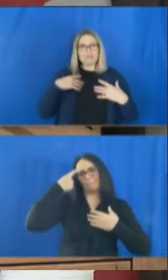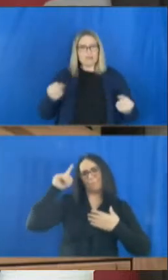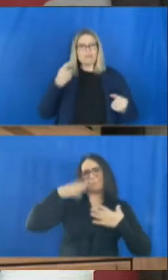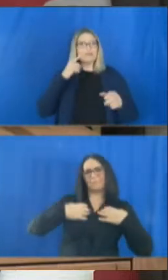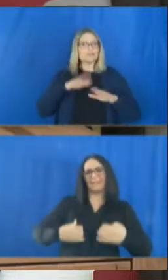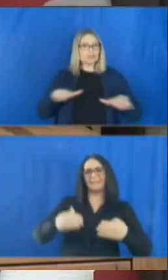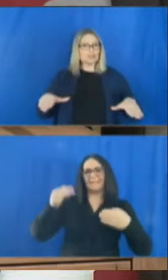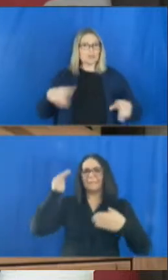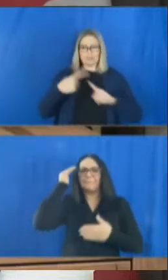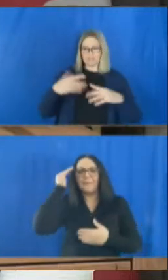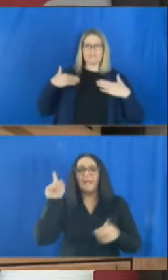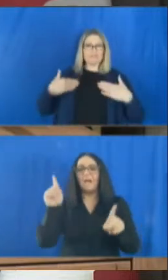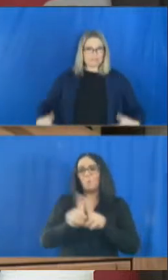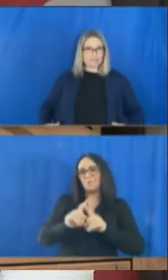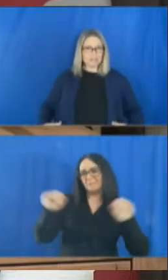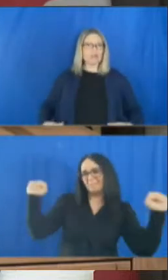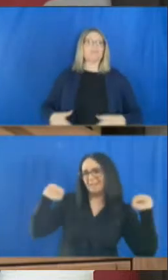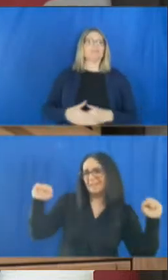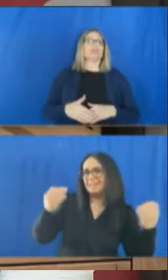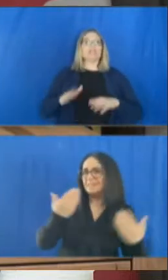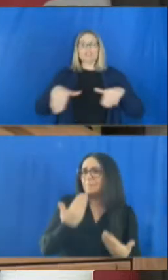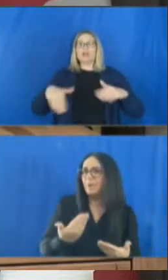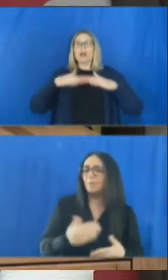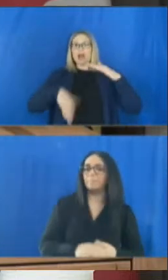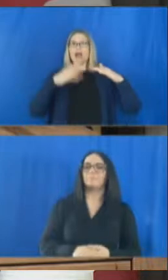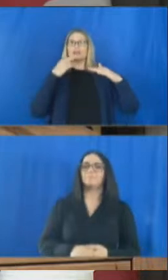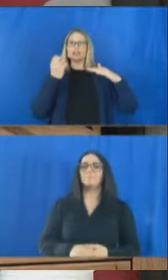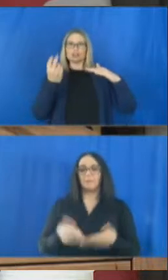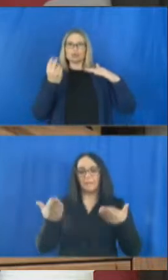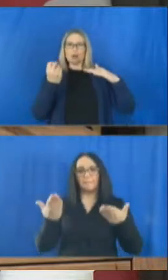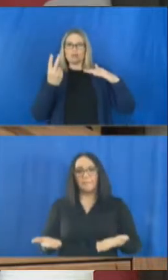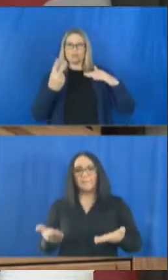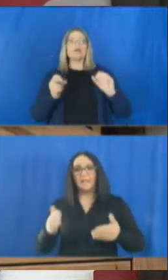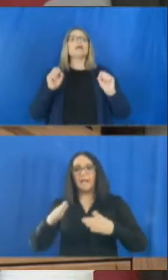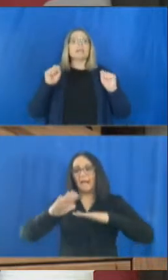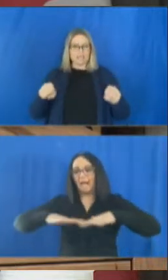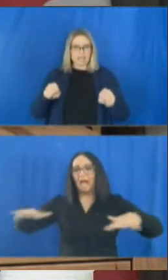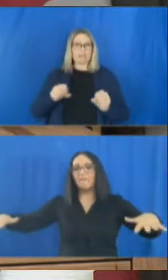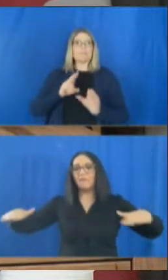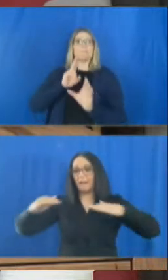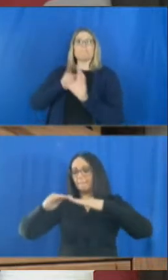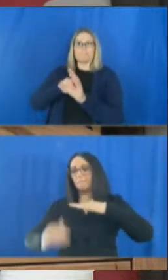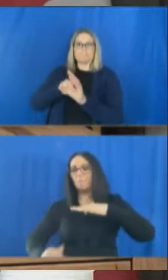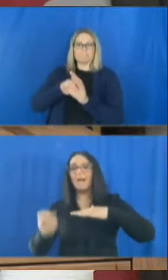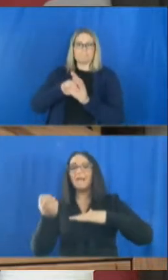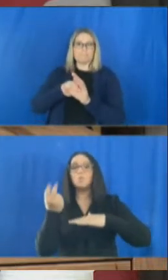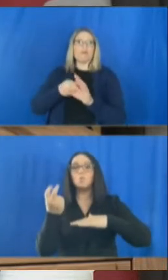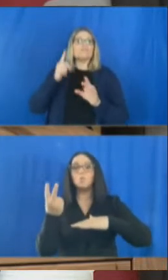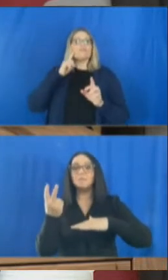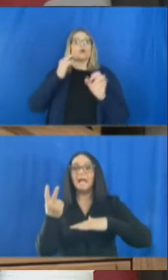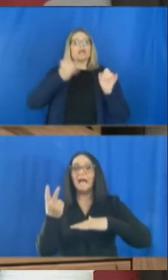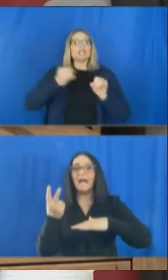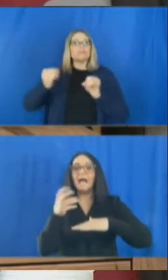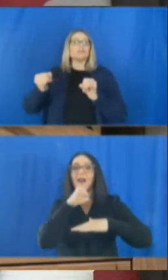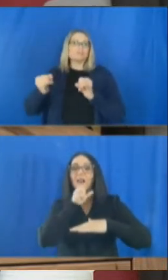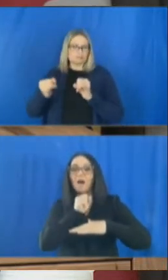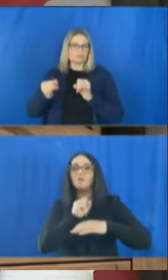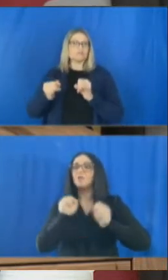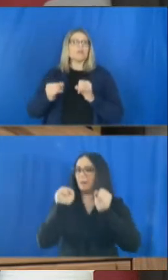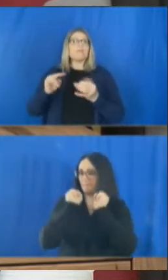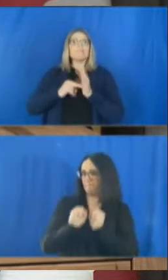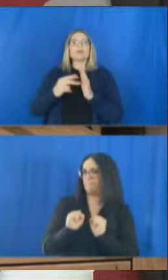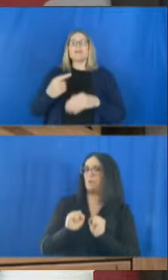group with competitions or games. With up to 25 athletes will be permitted for low contact and individual